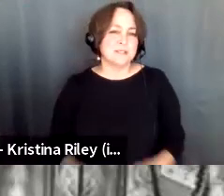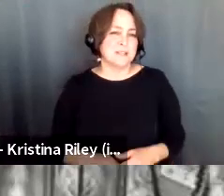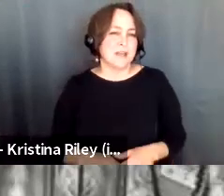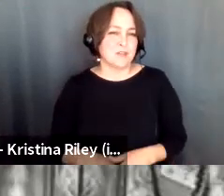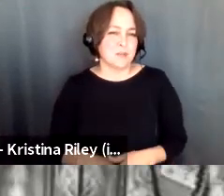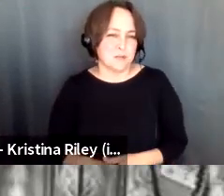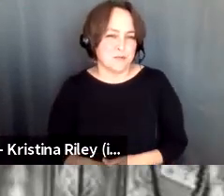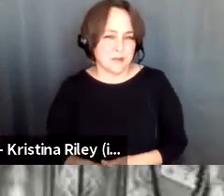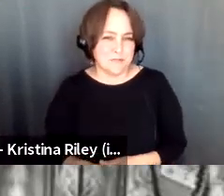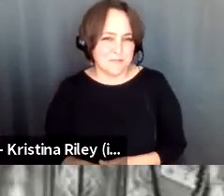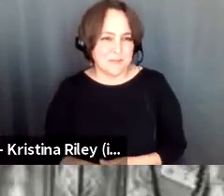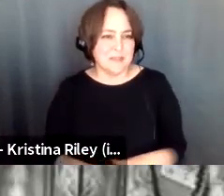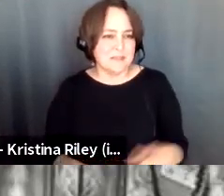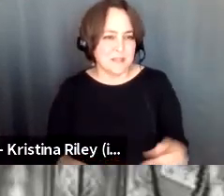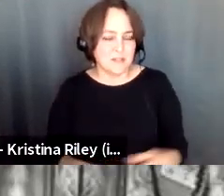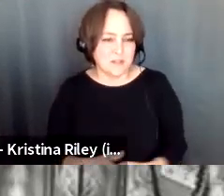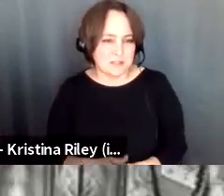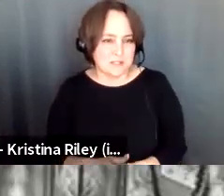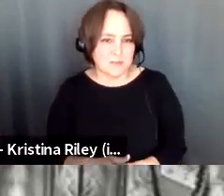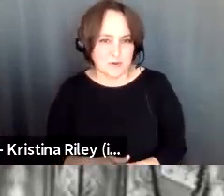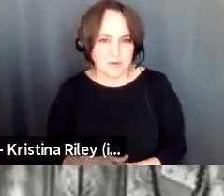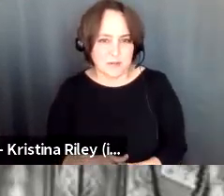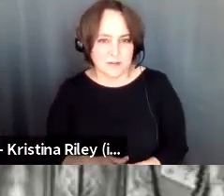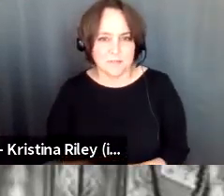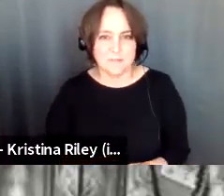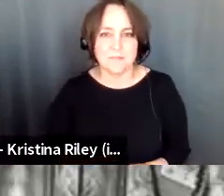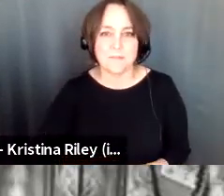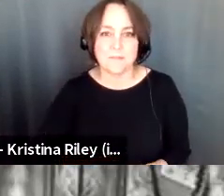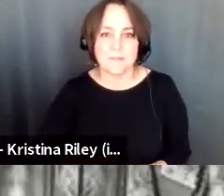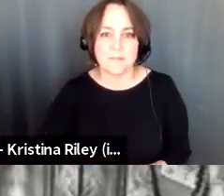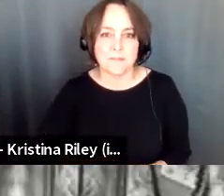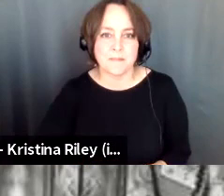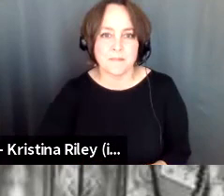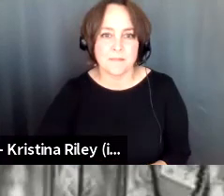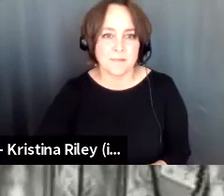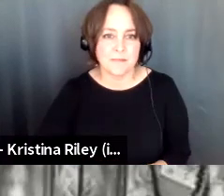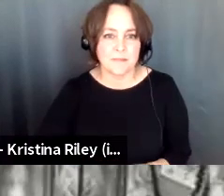So let's have a little bit of fun. Take a look at this photo here